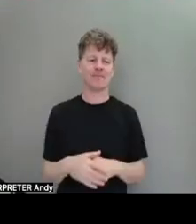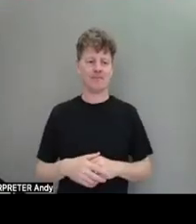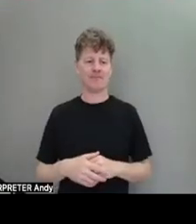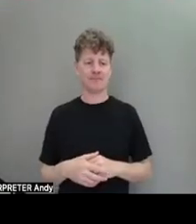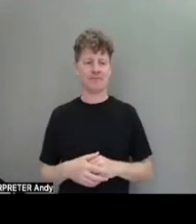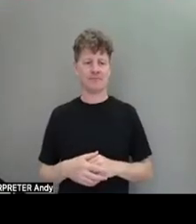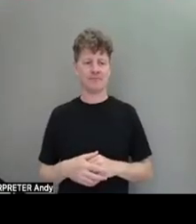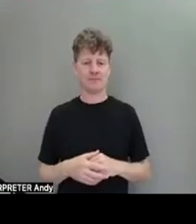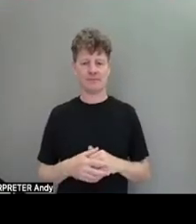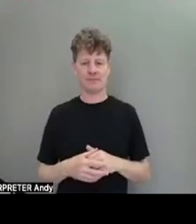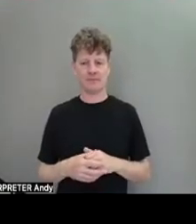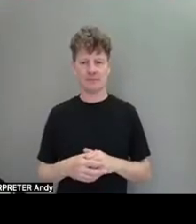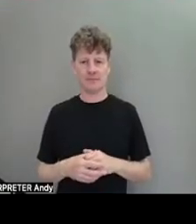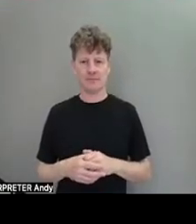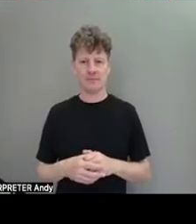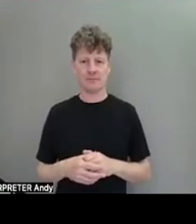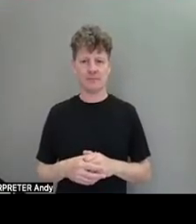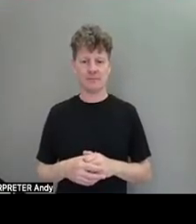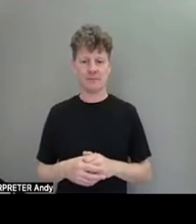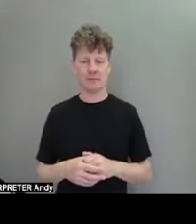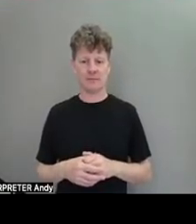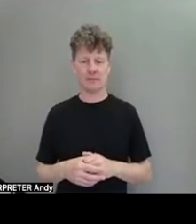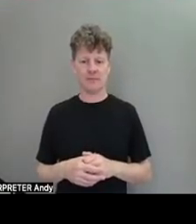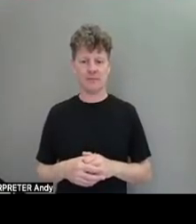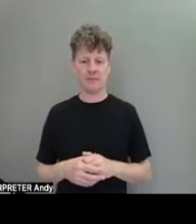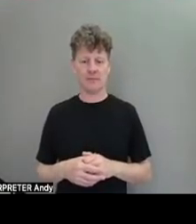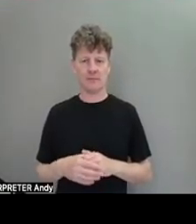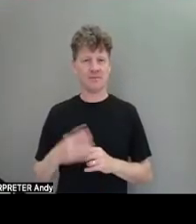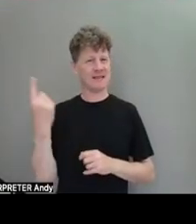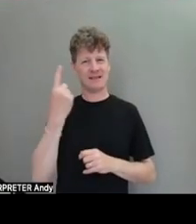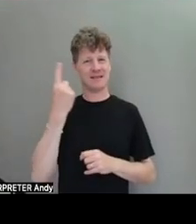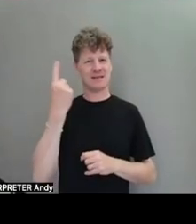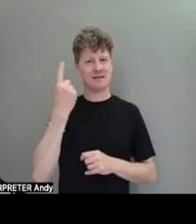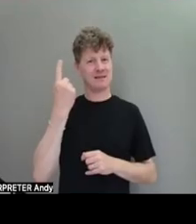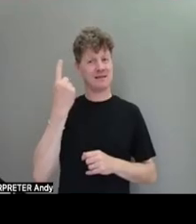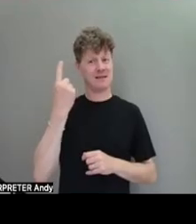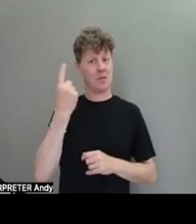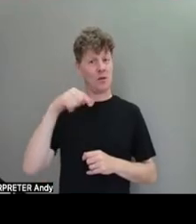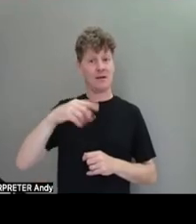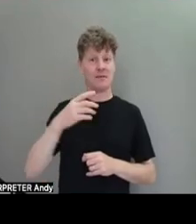Sí, era algo que me hacía y gracias a la Madre de Dios, no nos da nada.